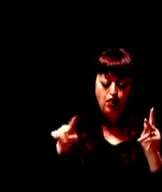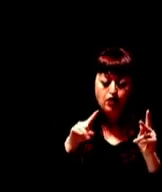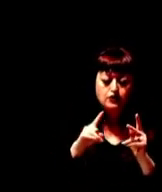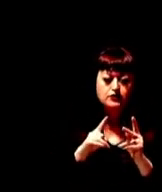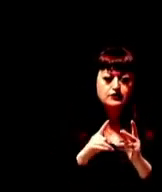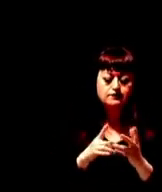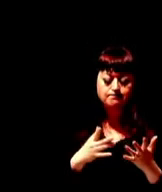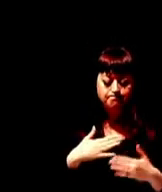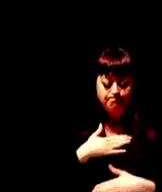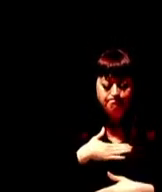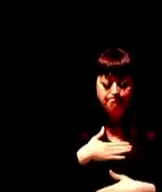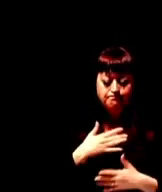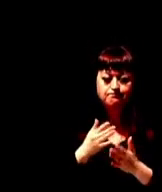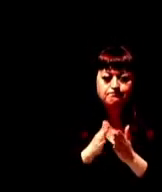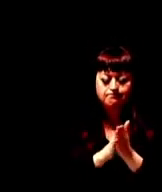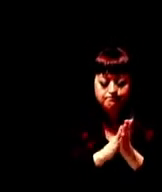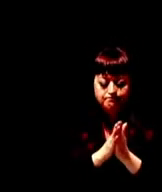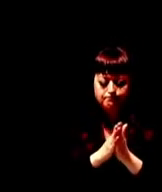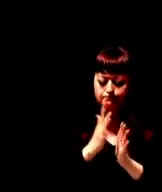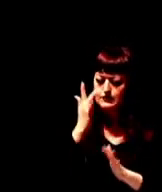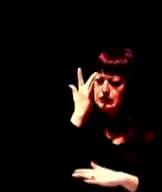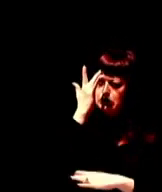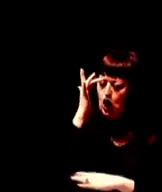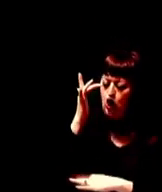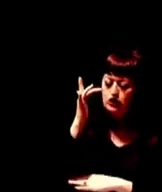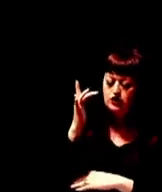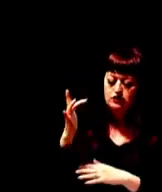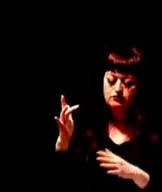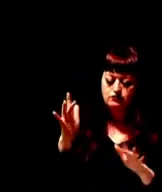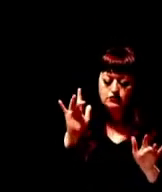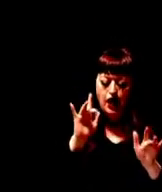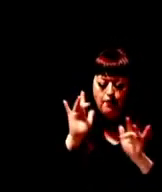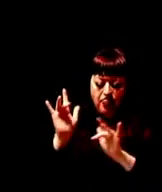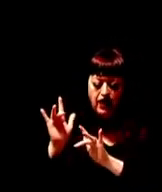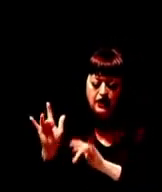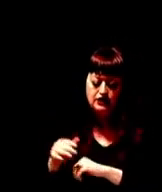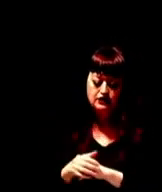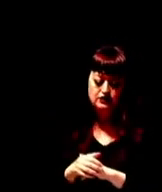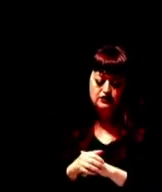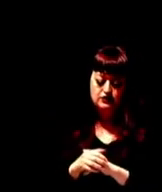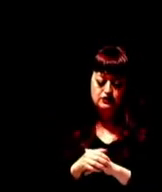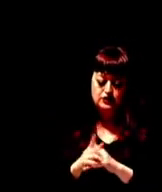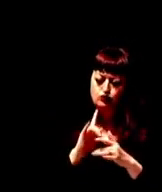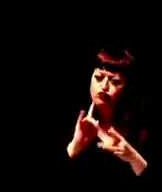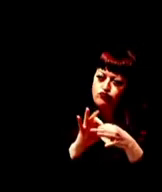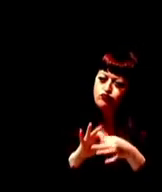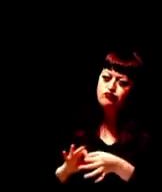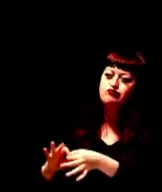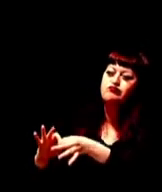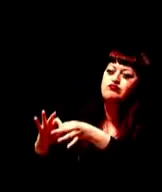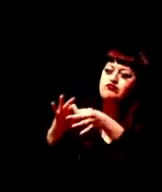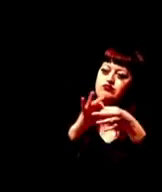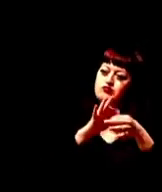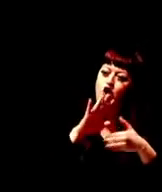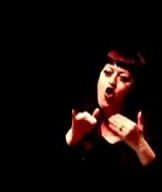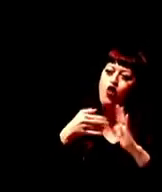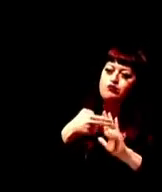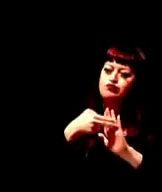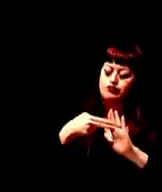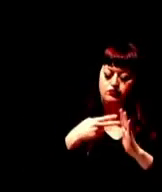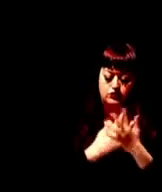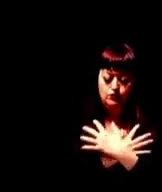passionate, endearing, intelligent, empathetic, and eternally connected through our lives as